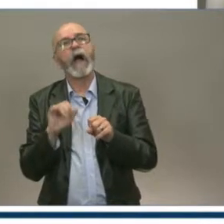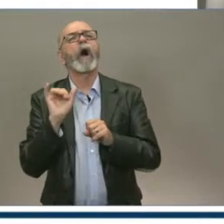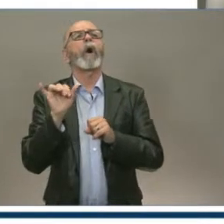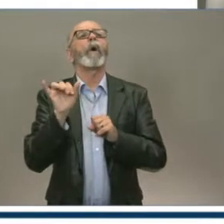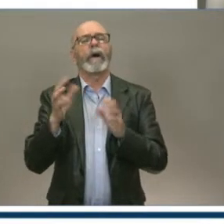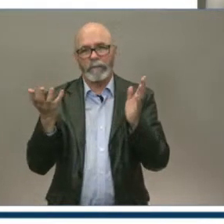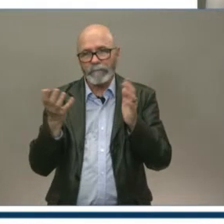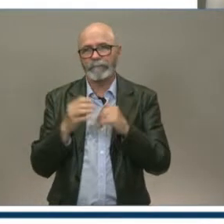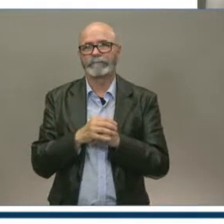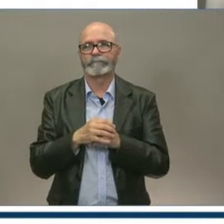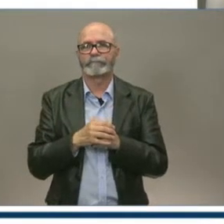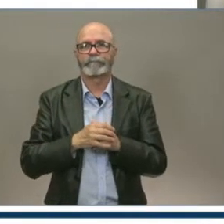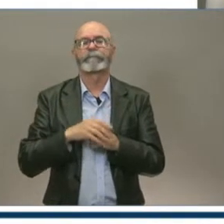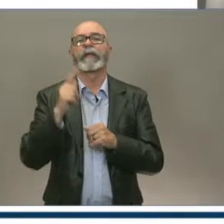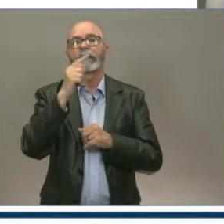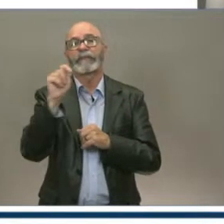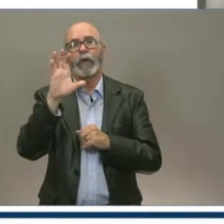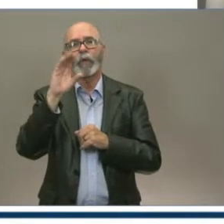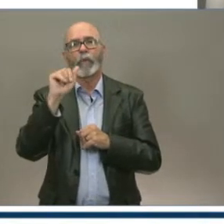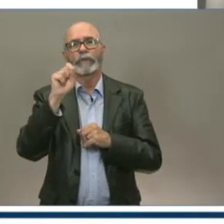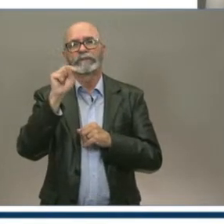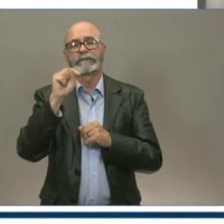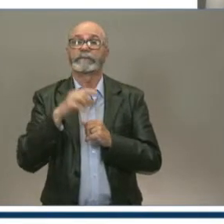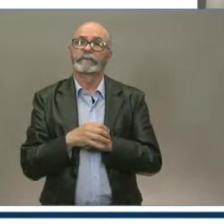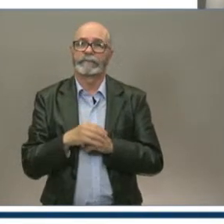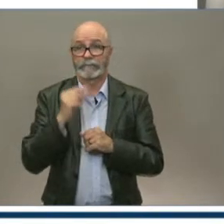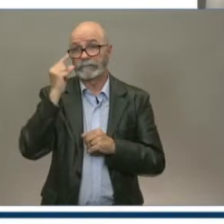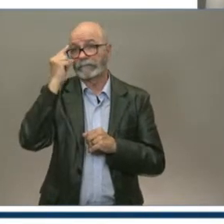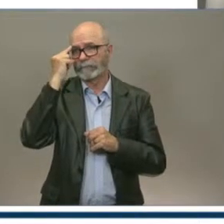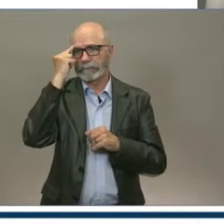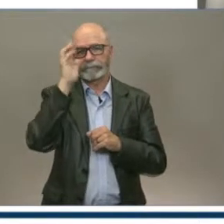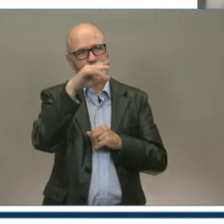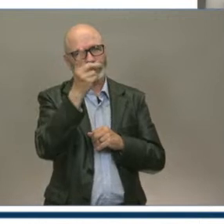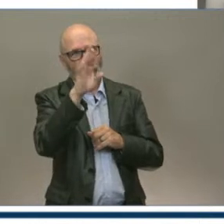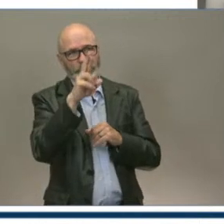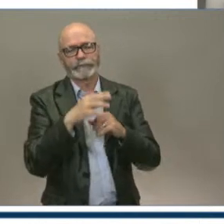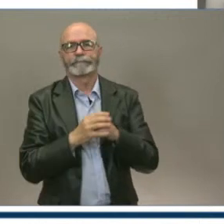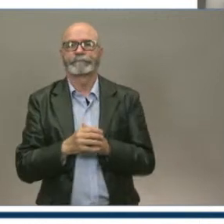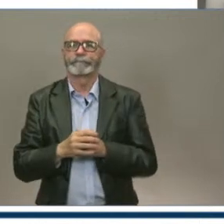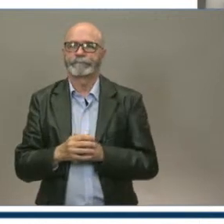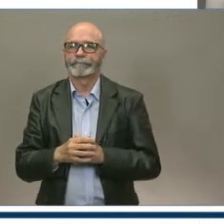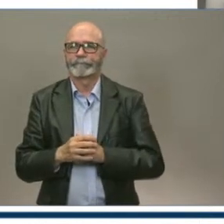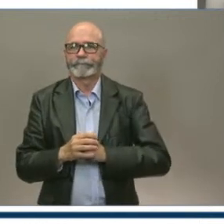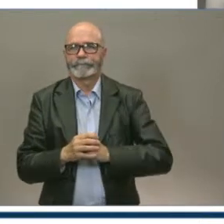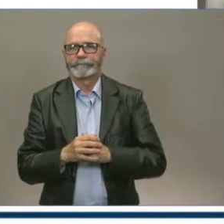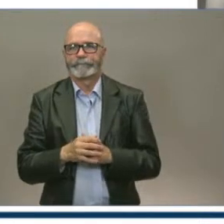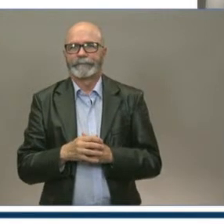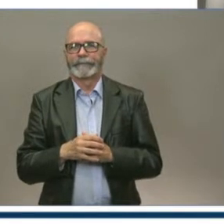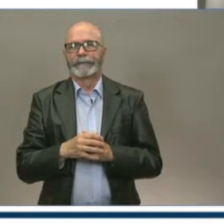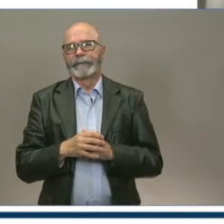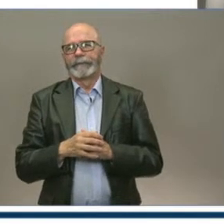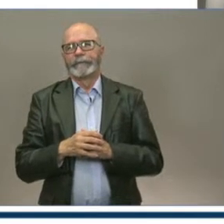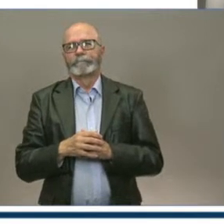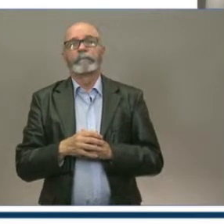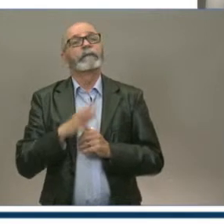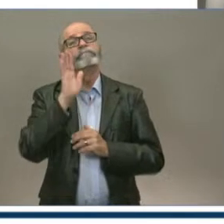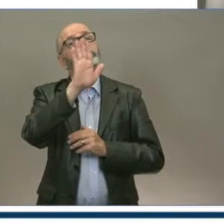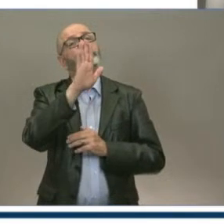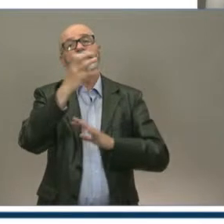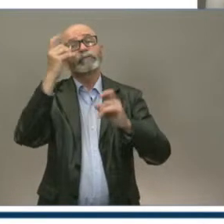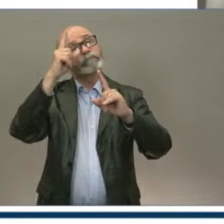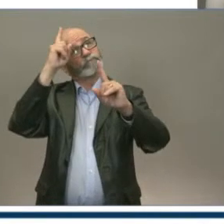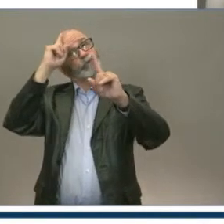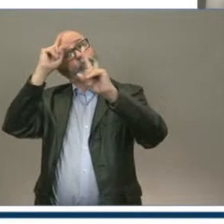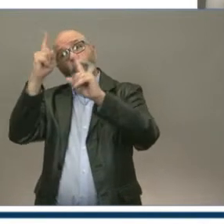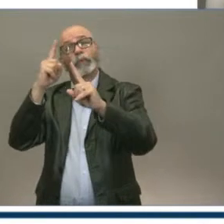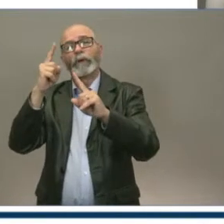Thanks. Dr. Strang, I'm wondering, I know previously we talked about having to get up to that 10,000 a day or 12,000 a day mark to be